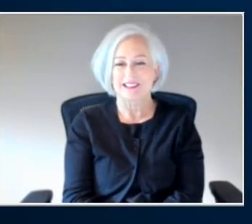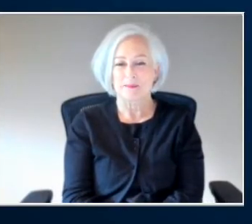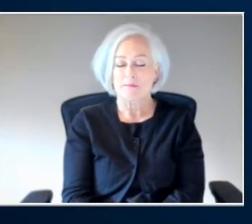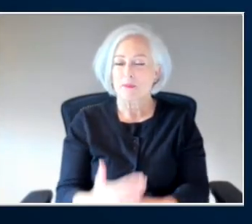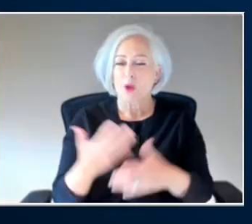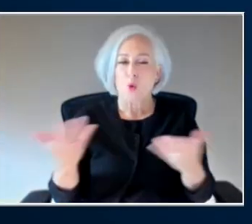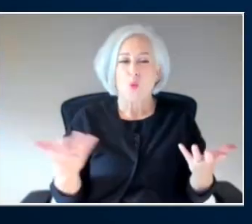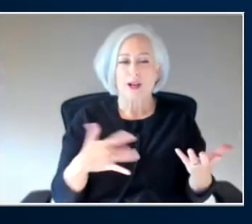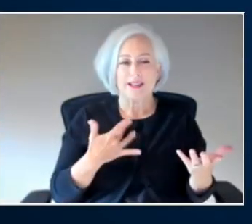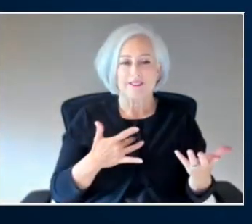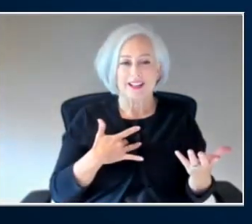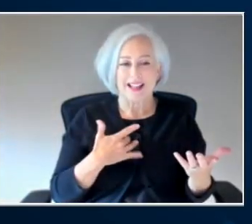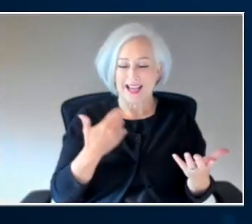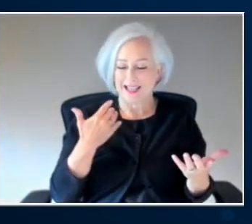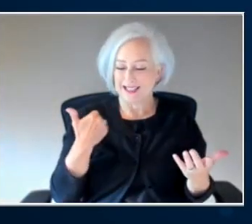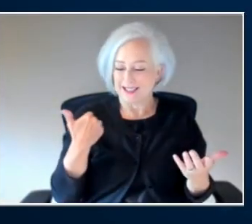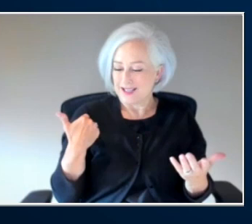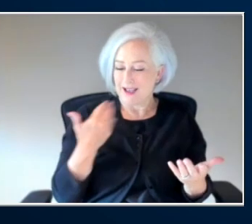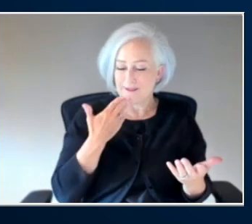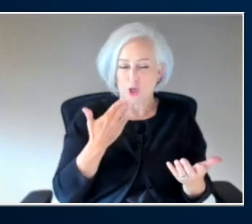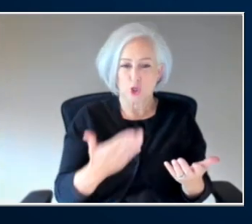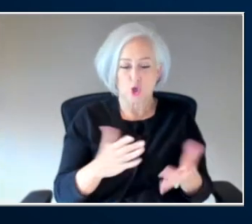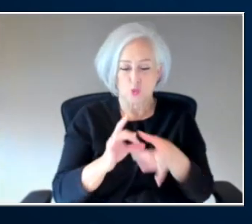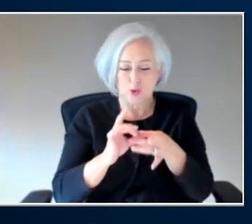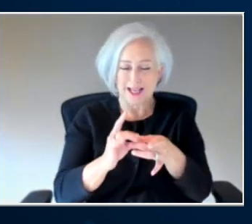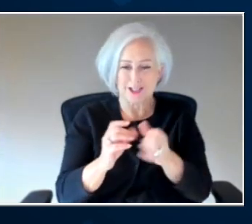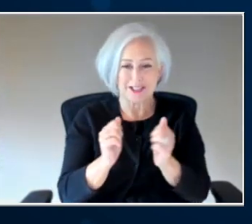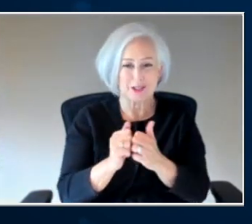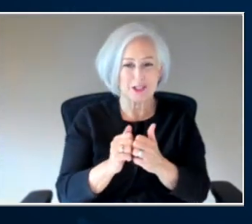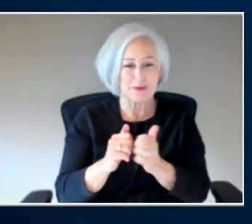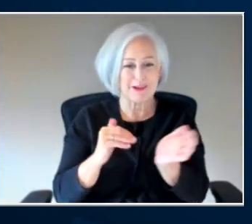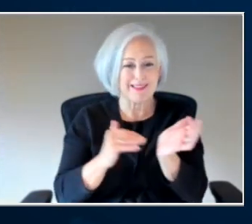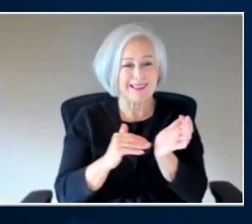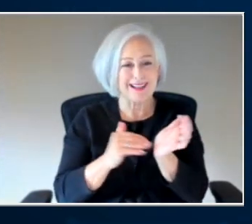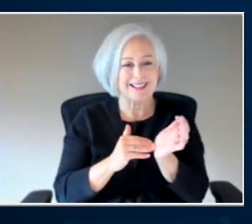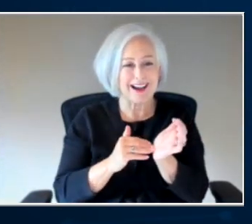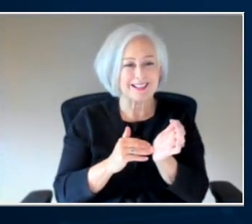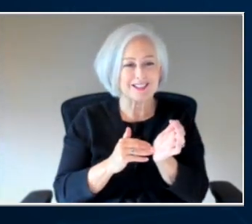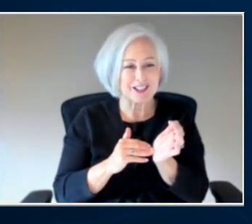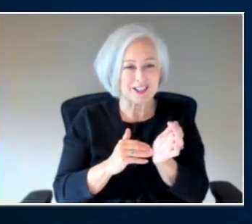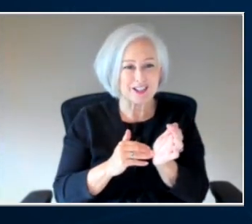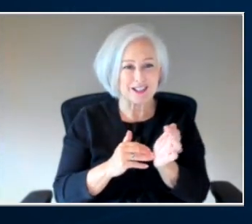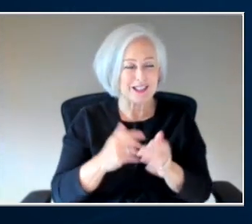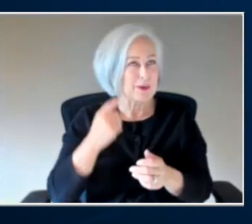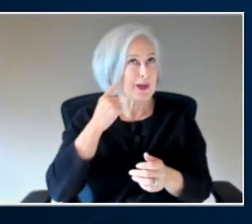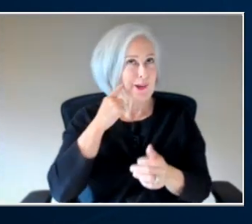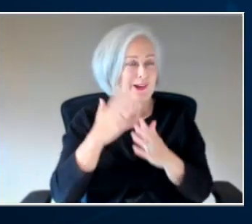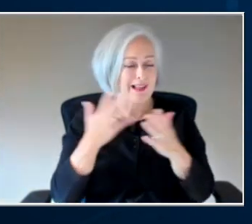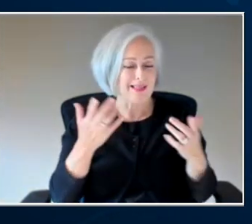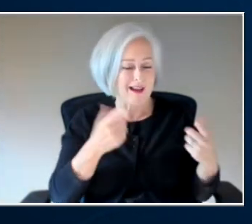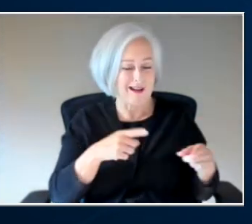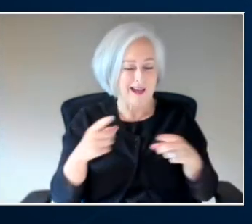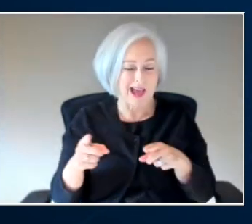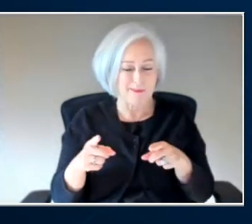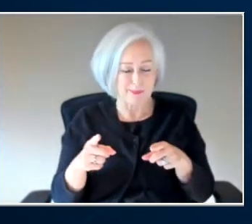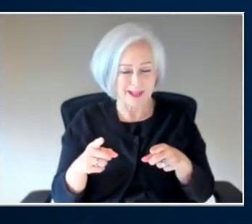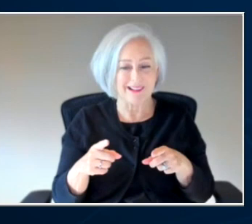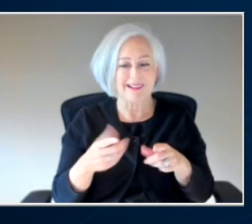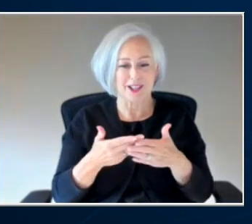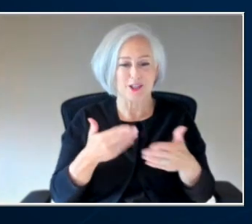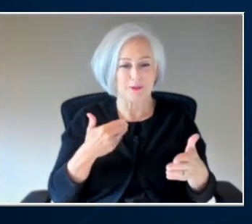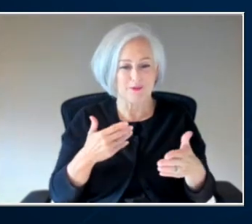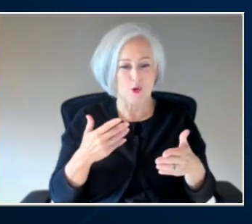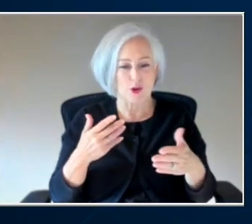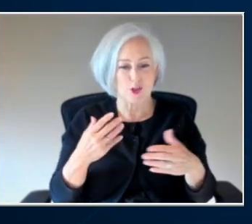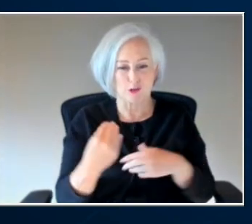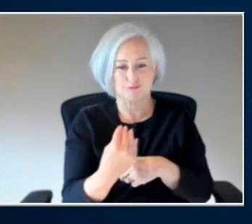Hendrickson? I've heard him talk, we talk about all this technical stuff behind the scenes to make this all happen, but to hear just kind of like